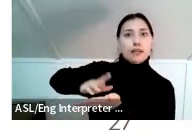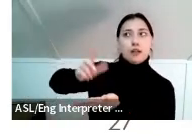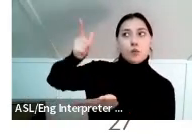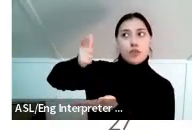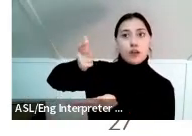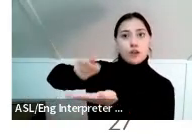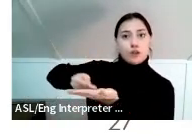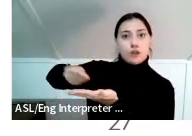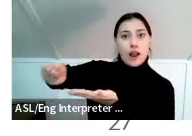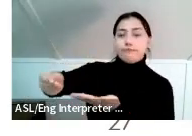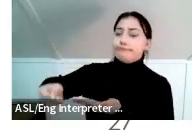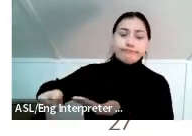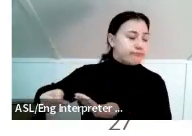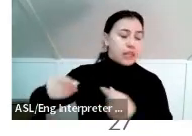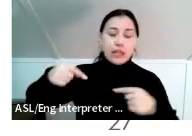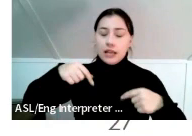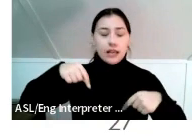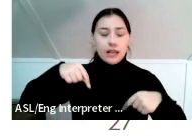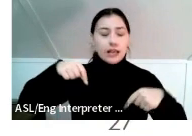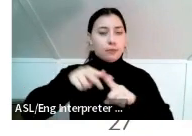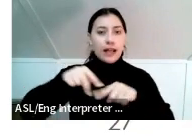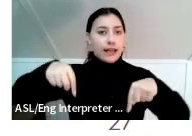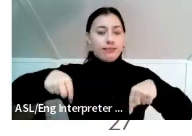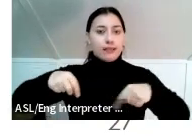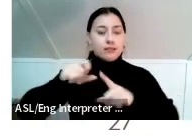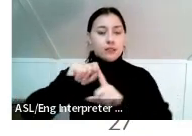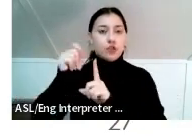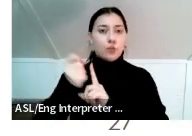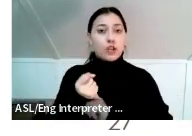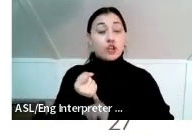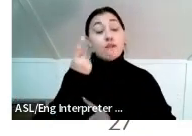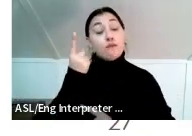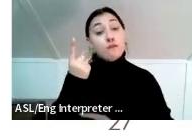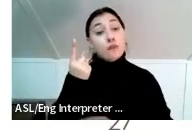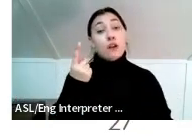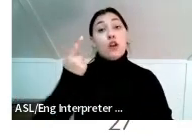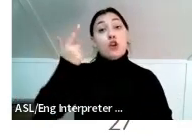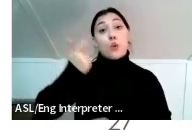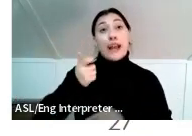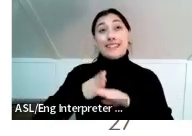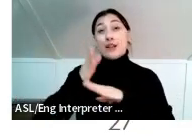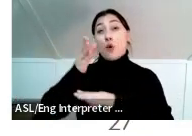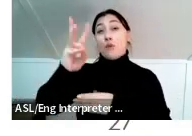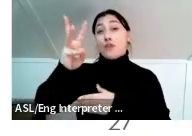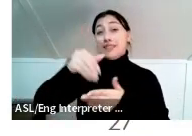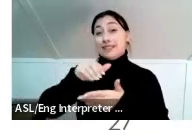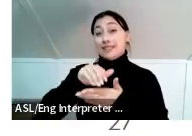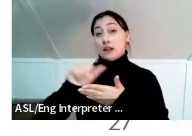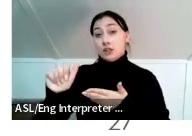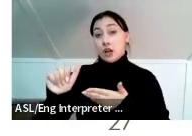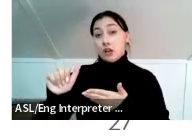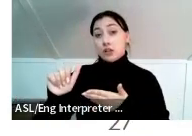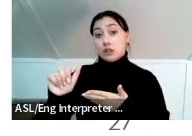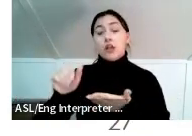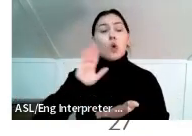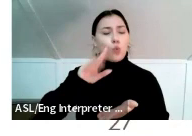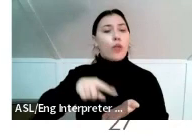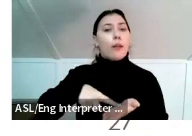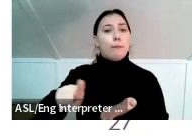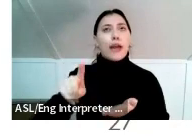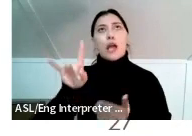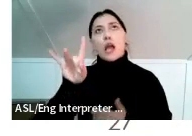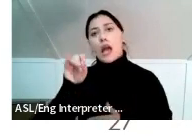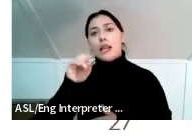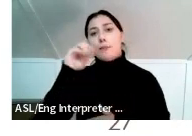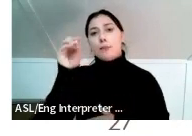case. And for grants of over $6,000, we pay out 80%